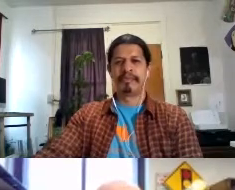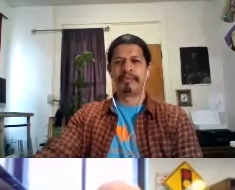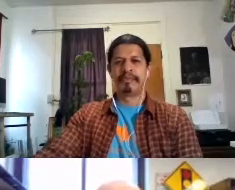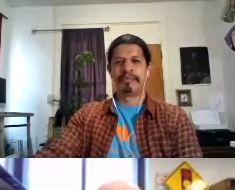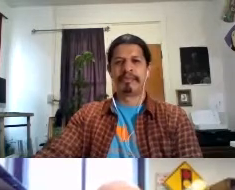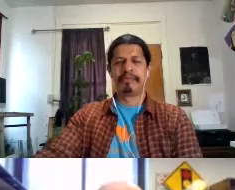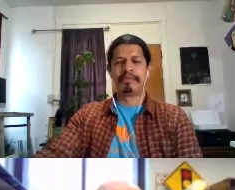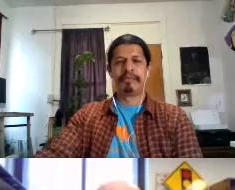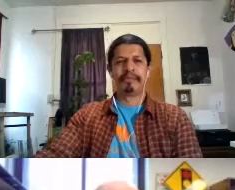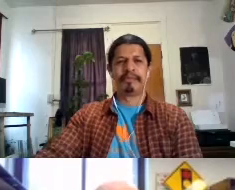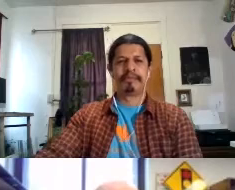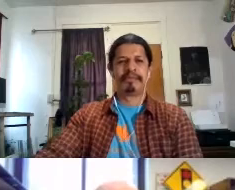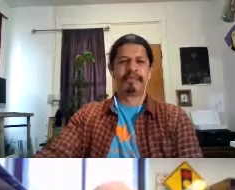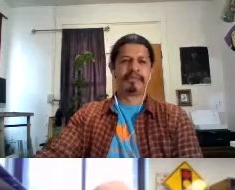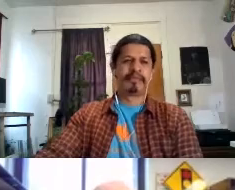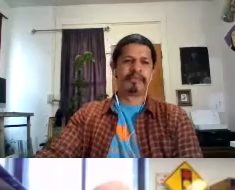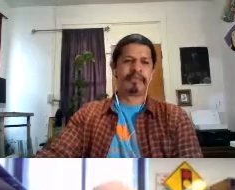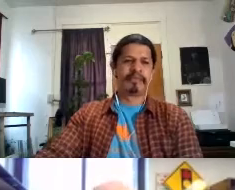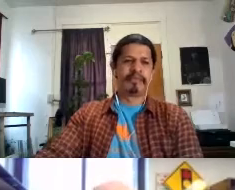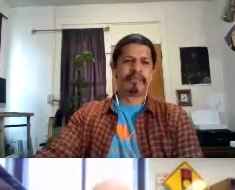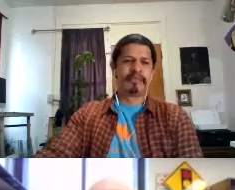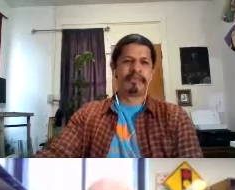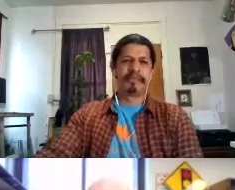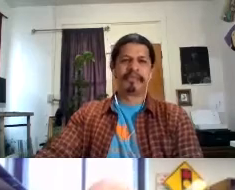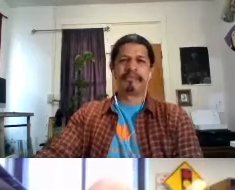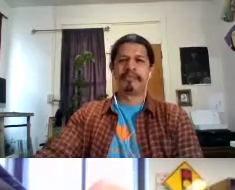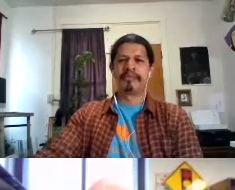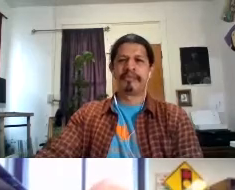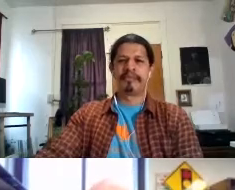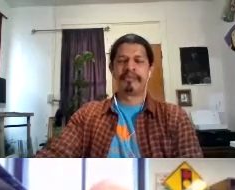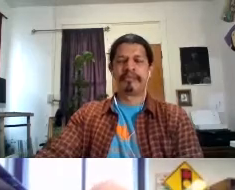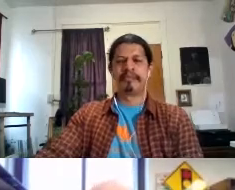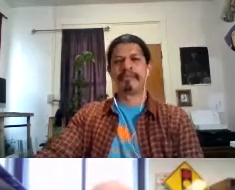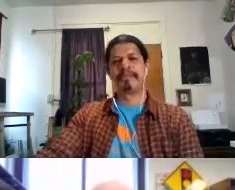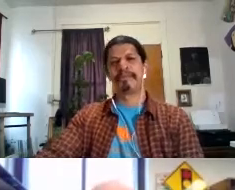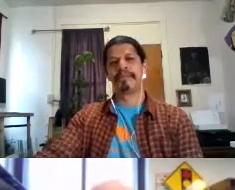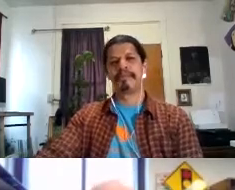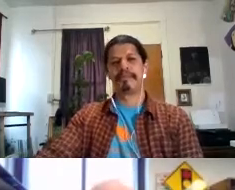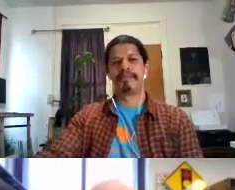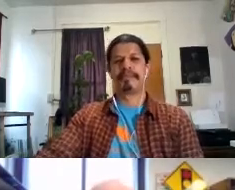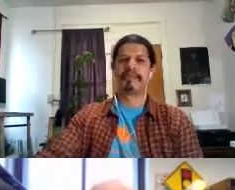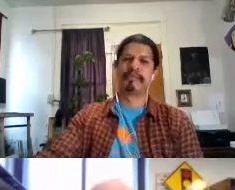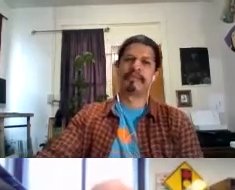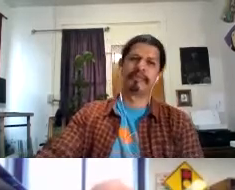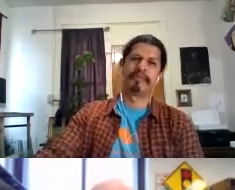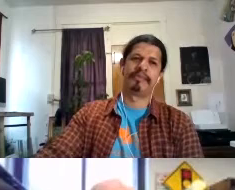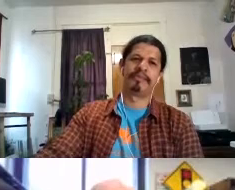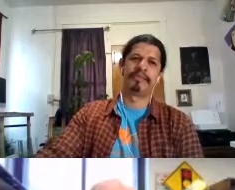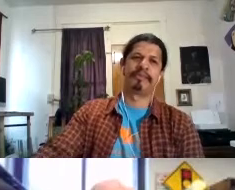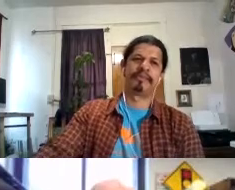Now on to the next project, Brighton Road Phase 2. So last year we